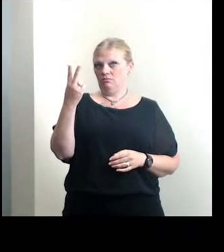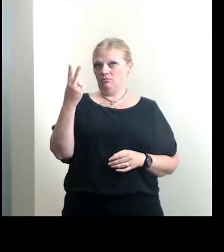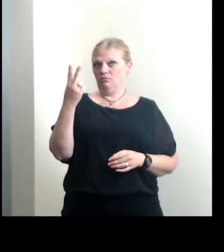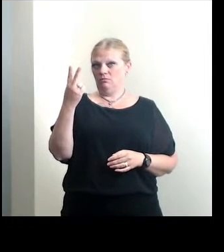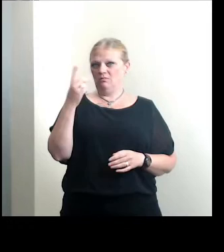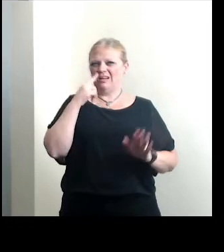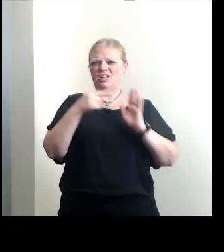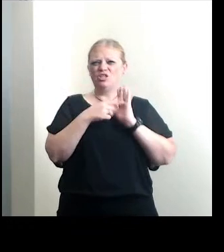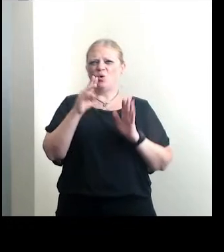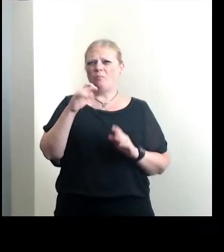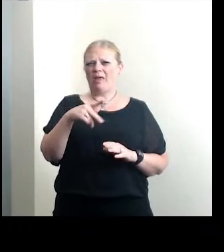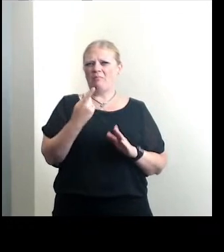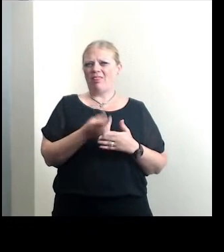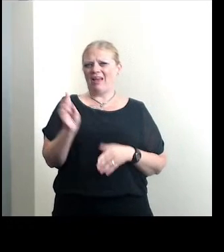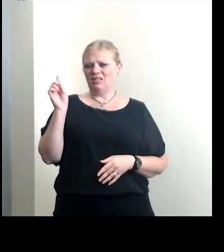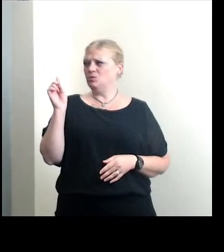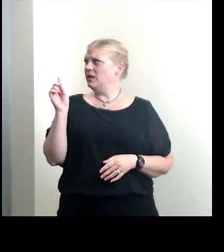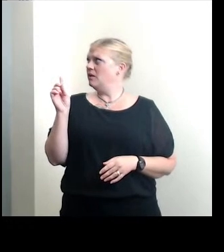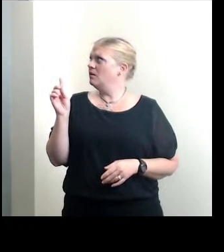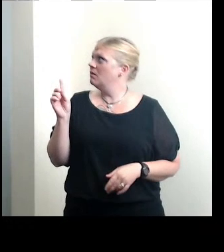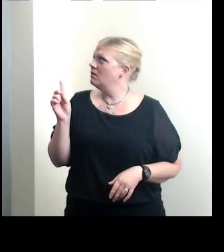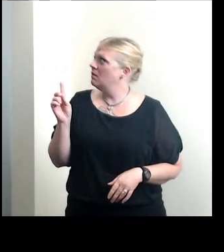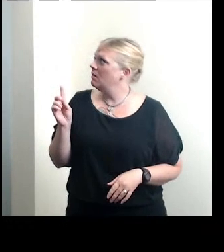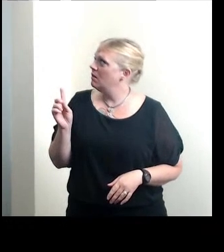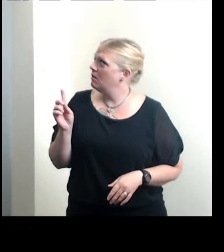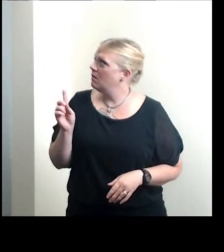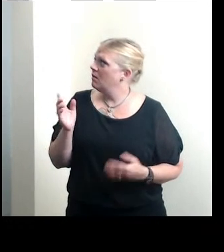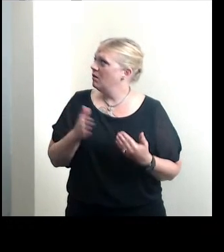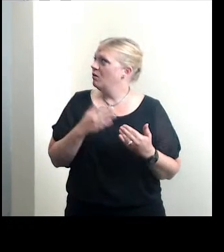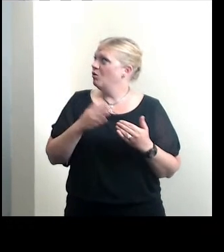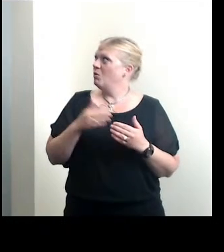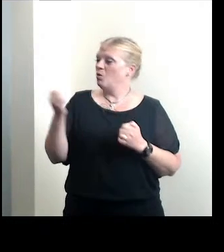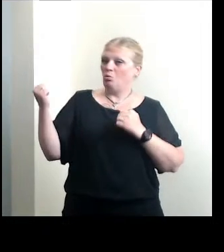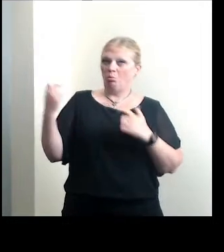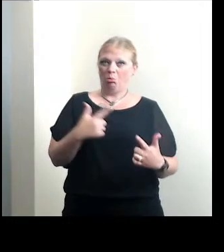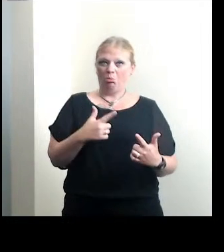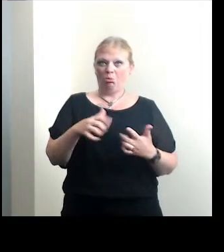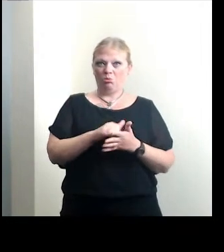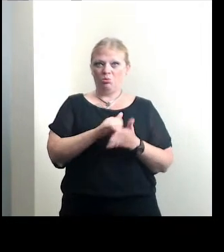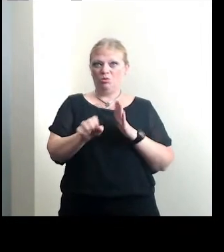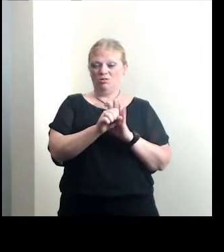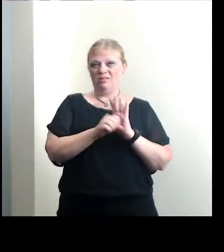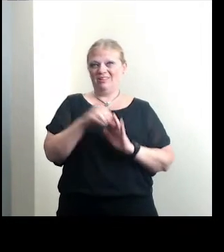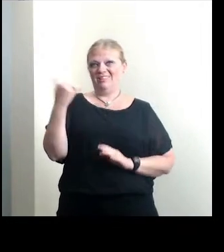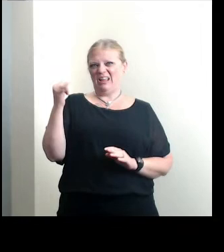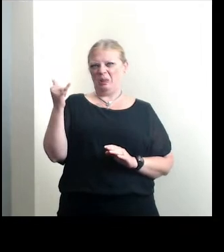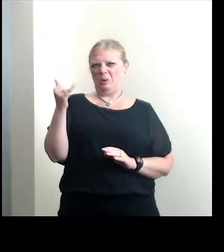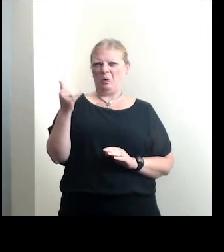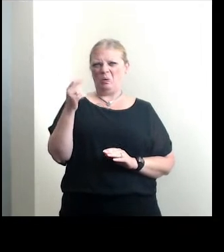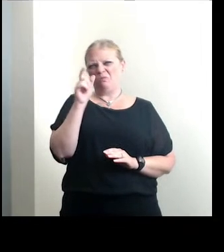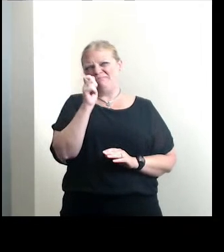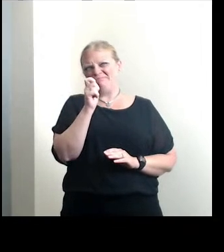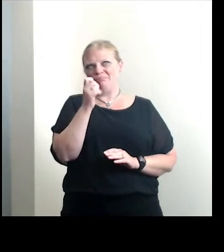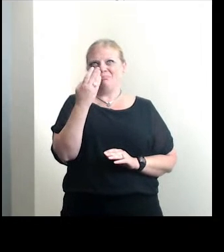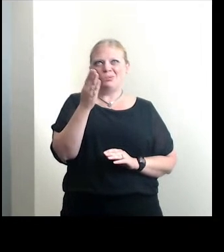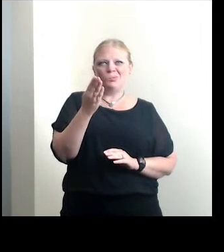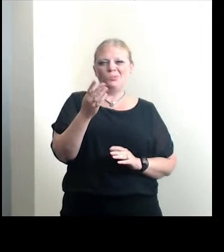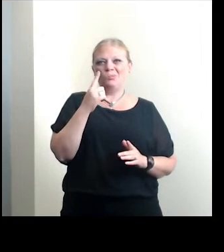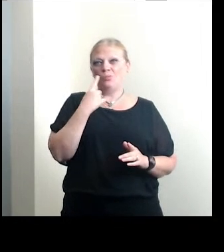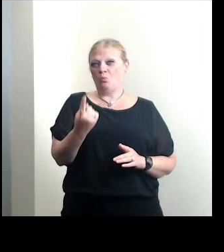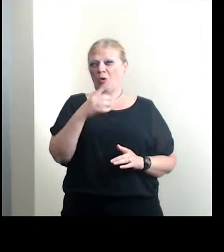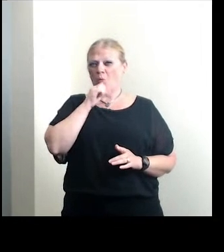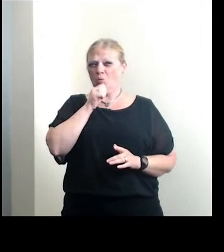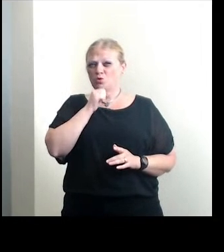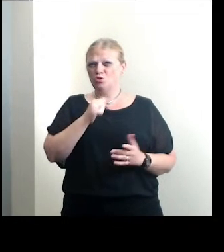I showed this map last week, almost all of New York State was in the yellow with some blues. There was one